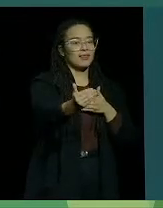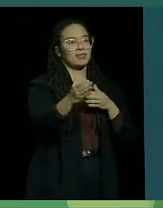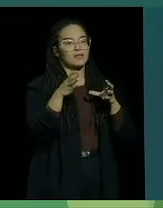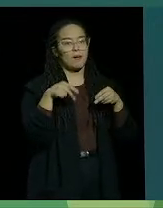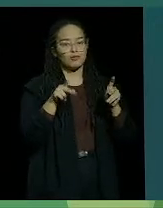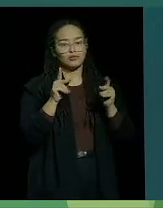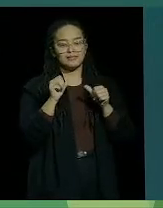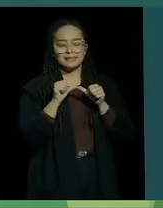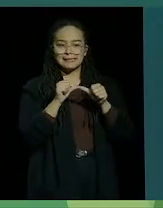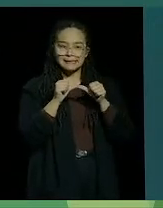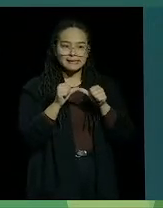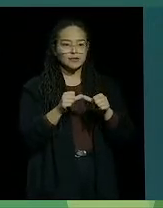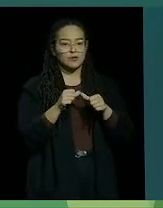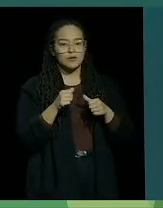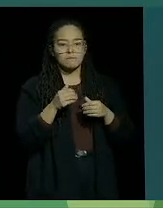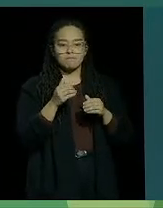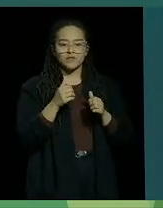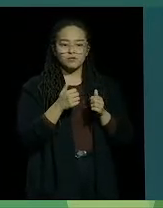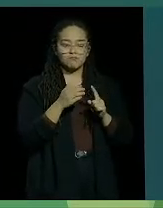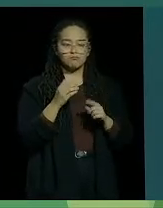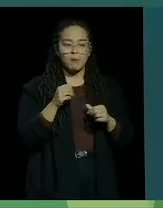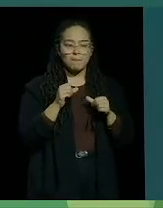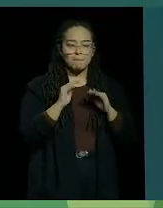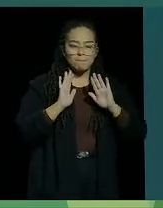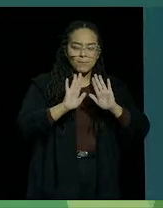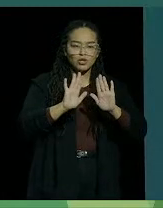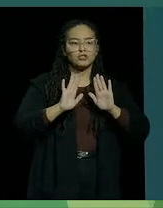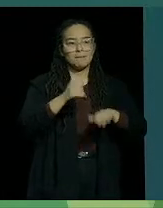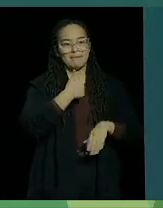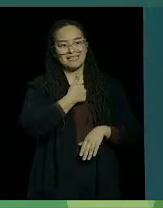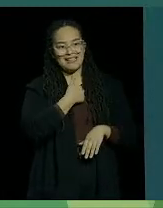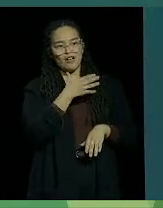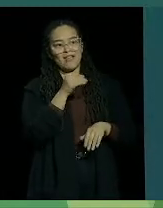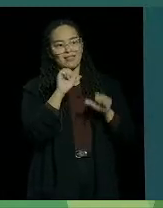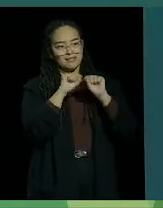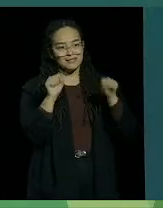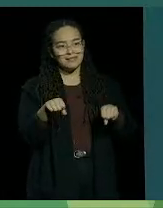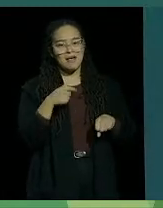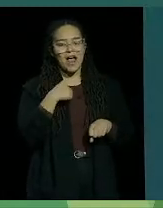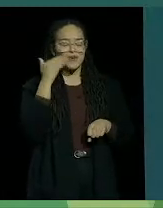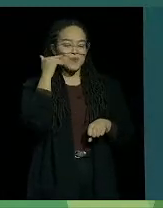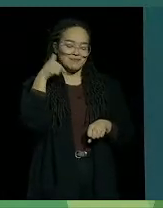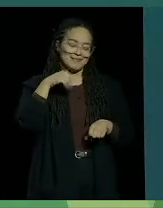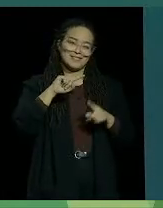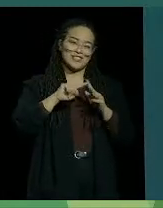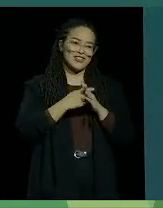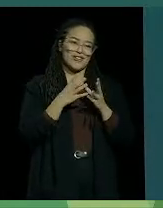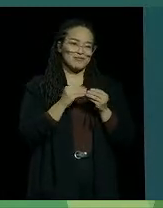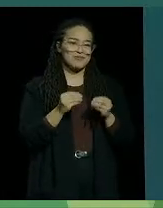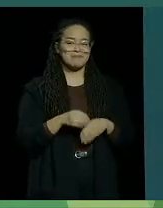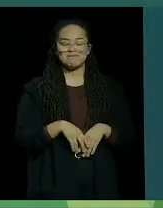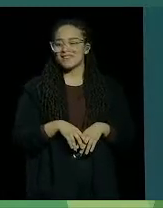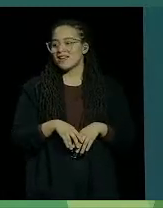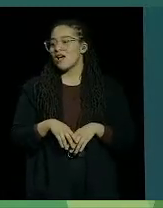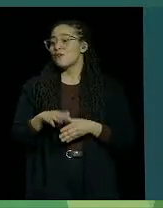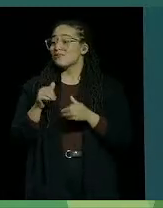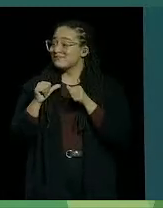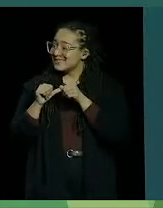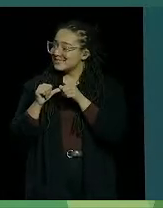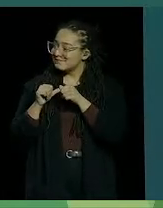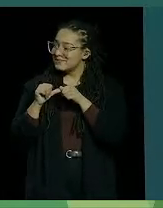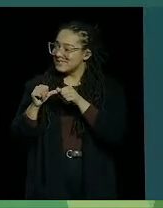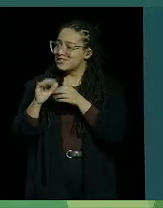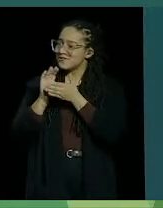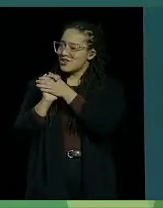boundaries of myself and this braking system. So I know this is only the beginning of our story together. Well, congratulations, Robert. Keep going fast. Thank you.